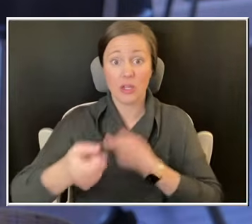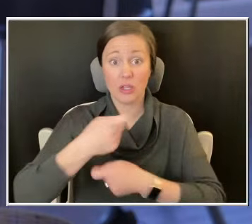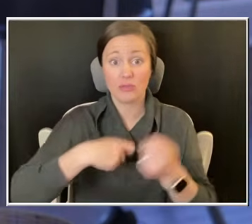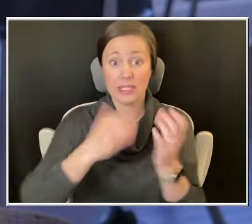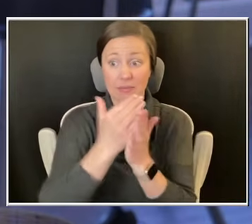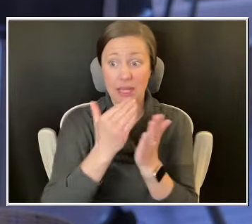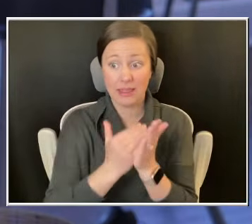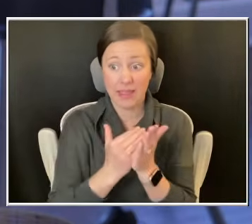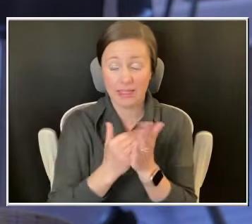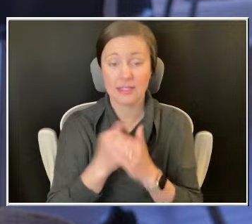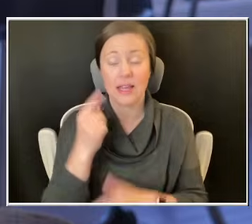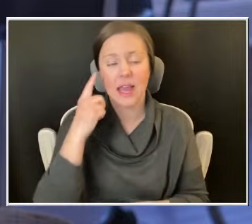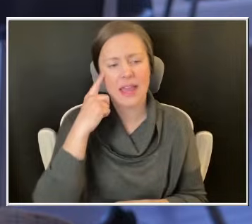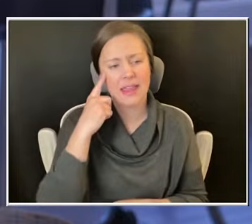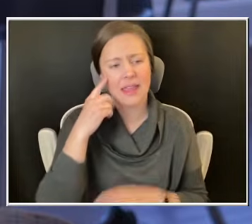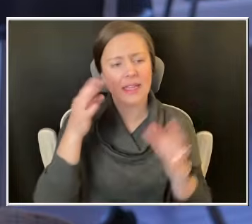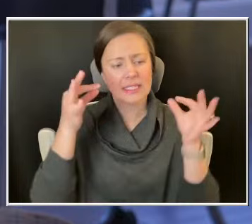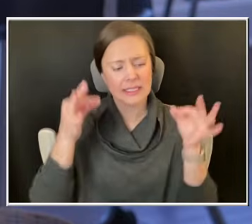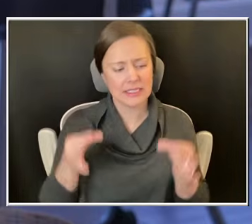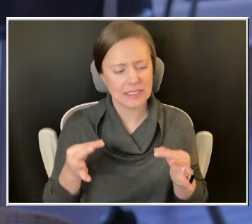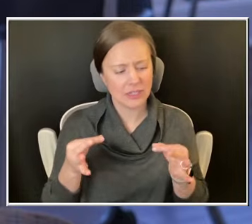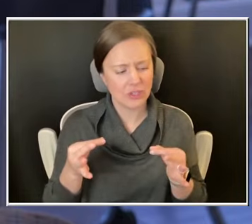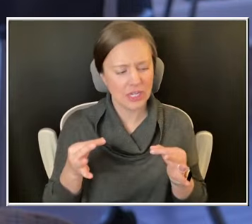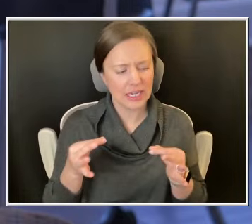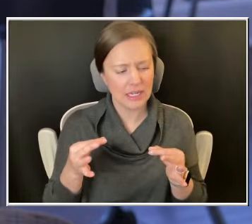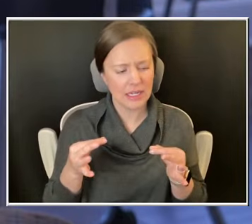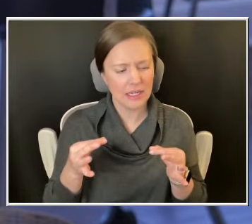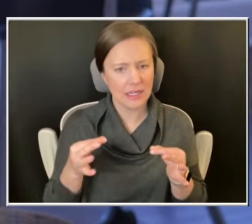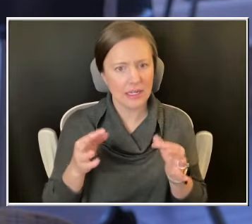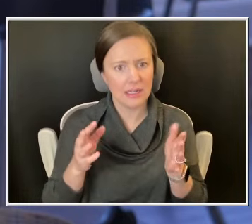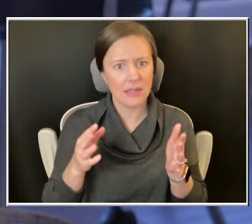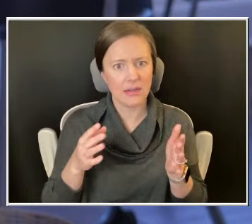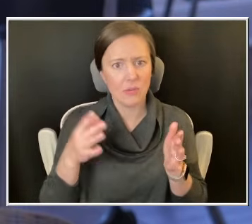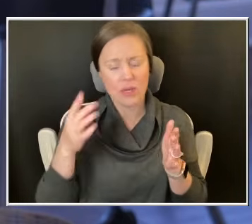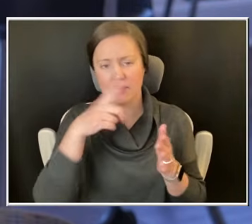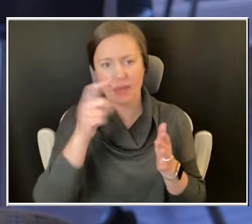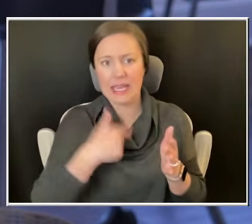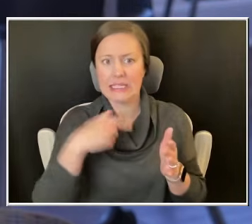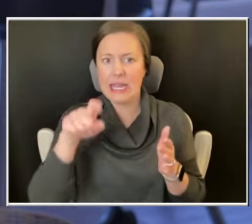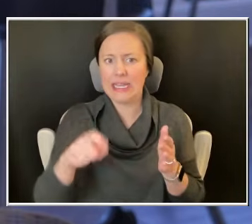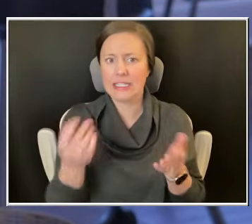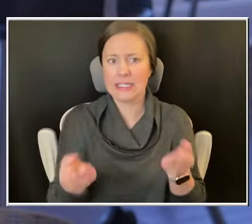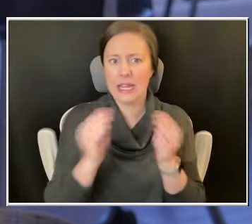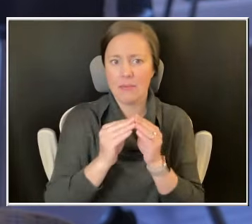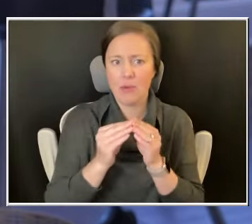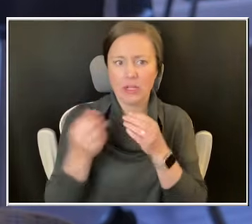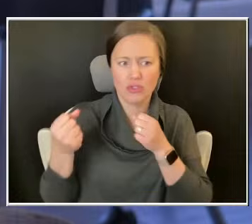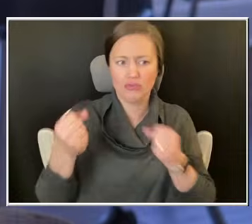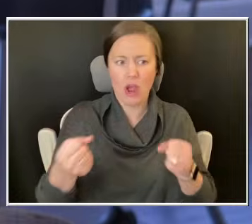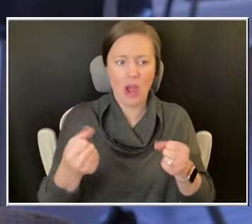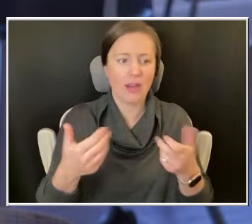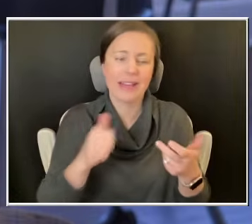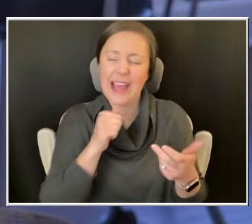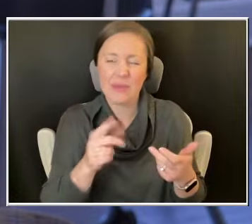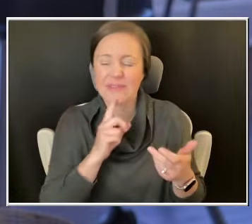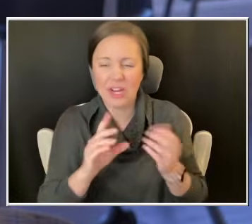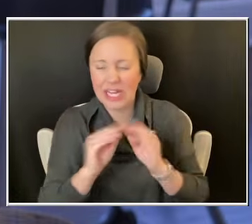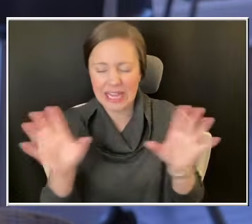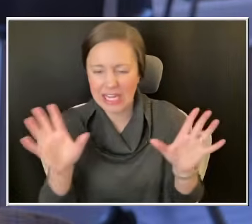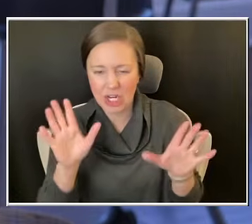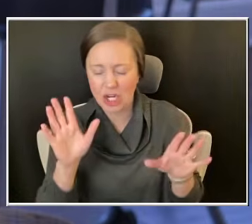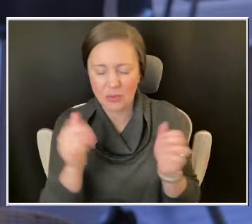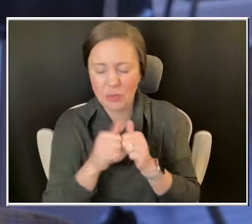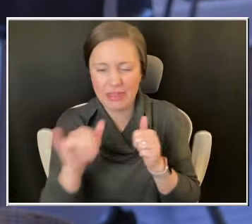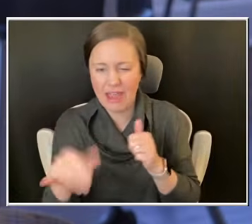I think the decision was I had to get stronger. It wasn't very clear. I should have probably asked more questions, but at that time I just